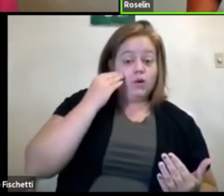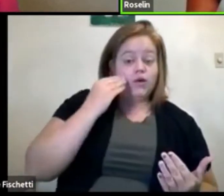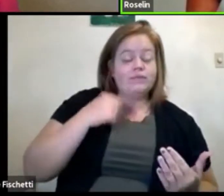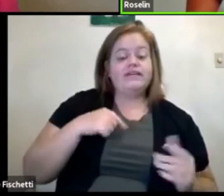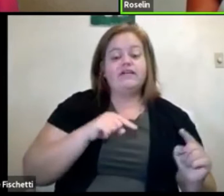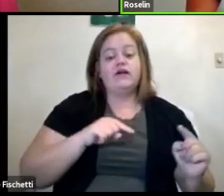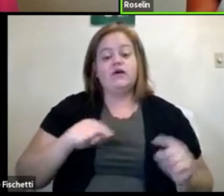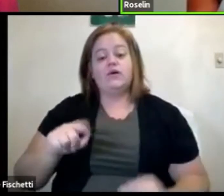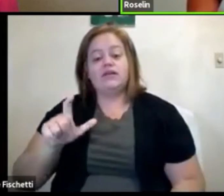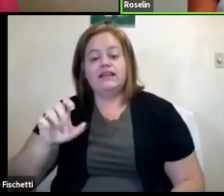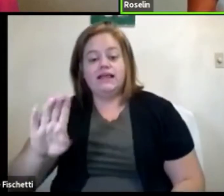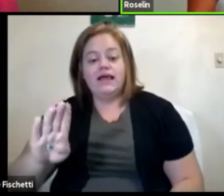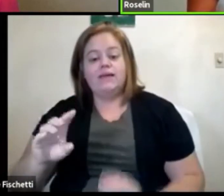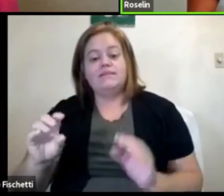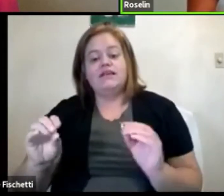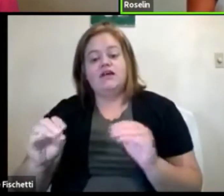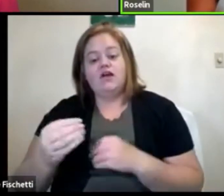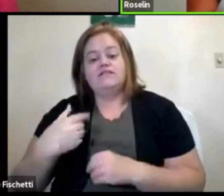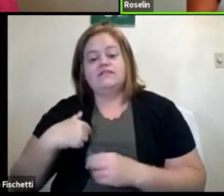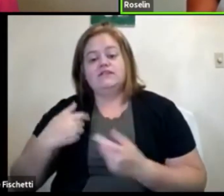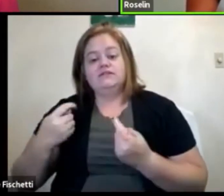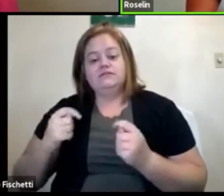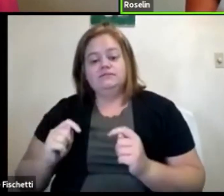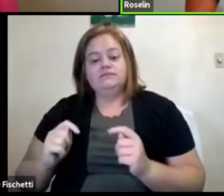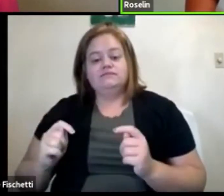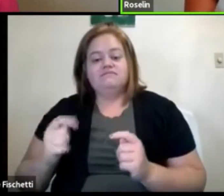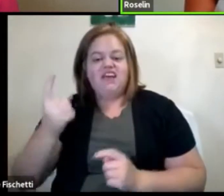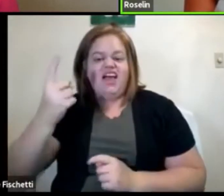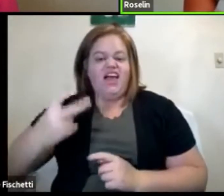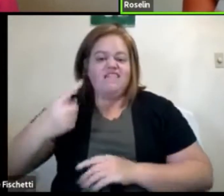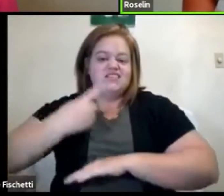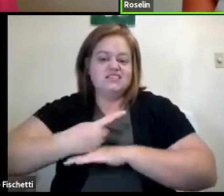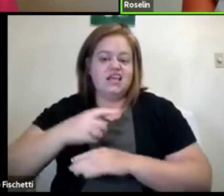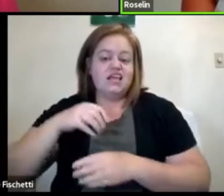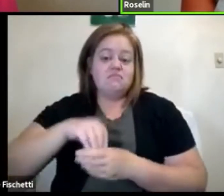lab, so then I try to spend at least half of the day in the lab.